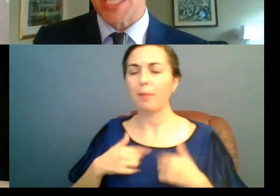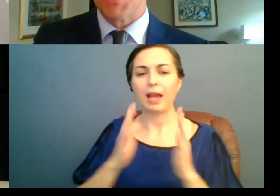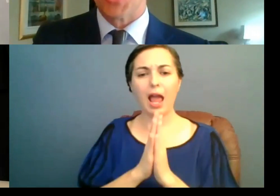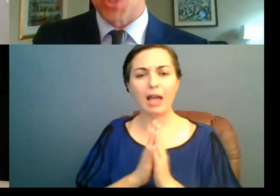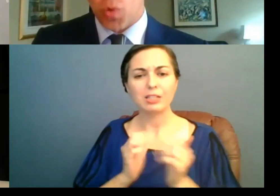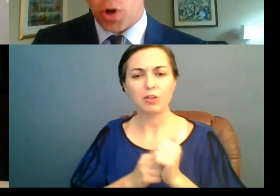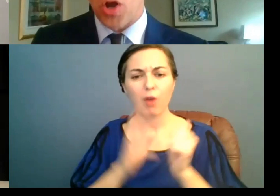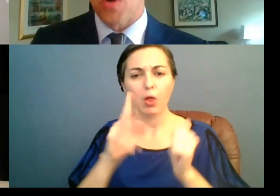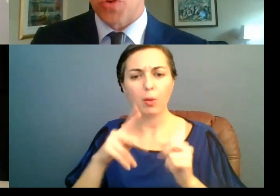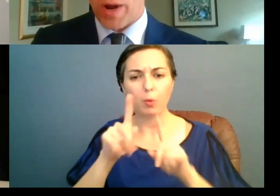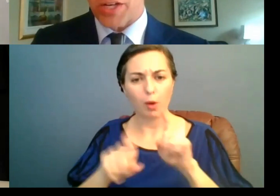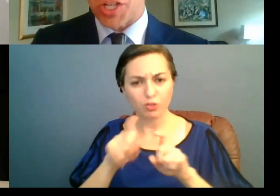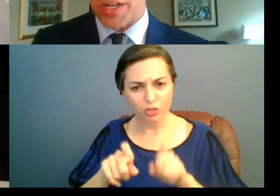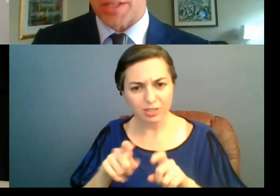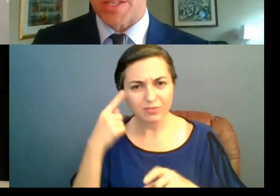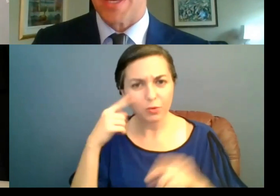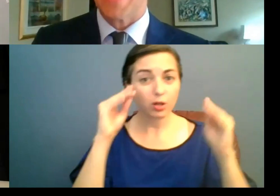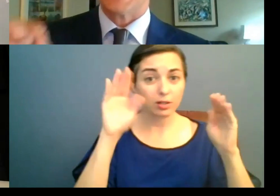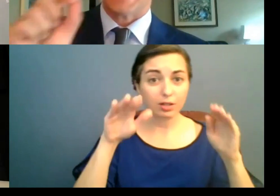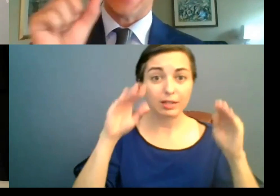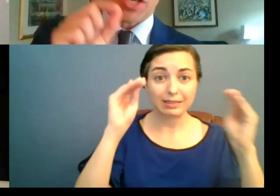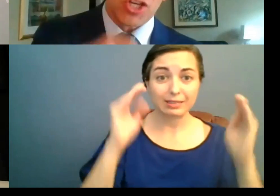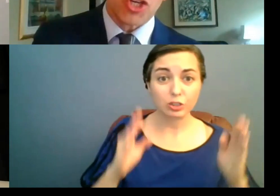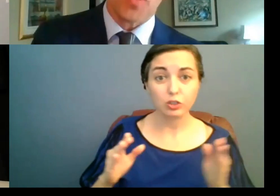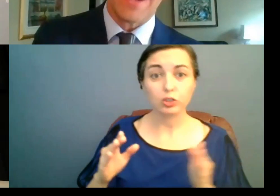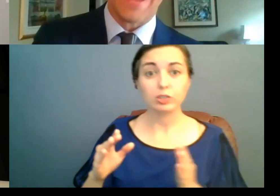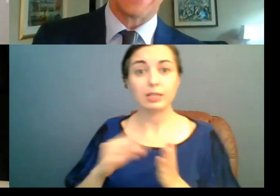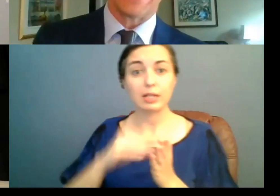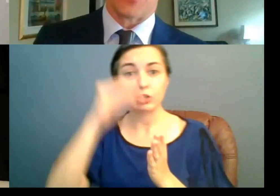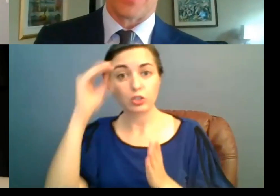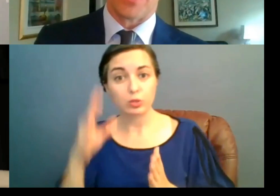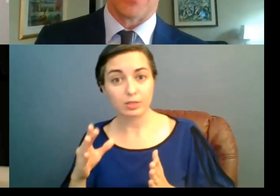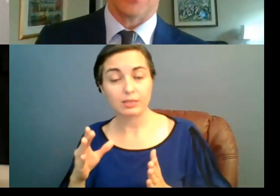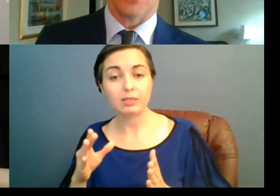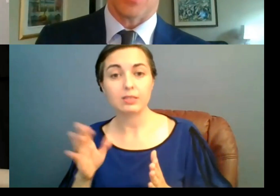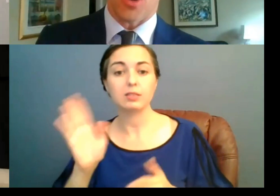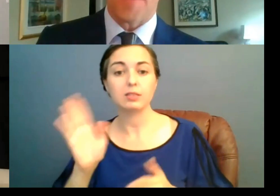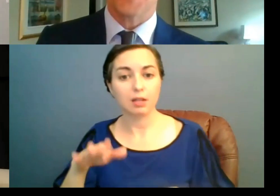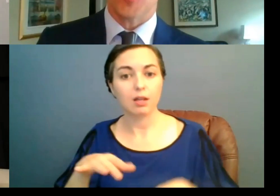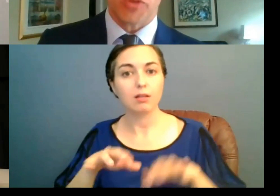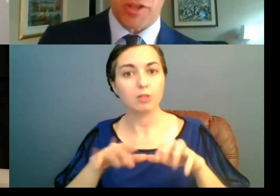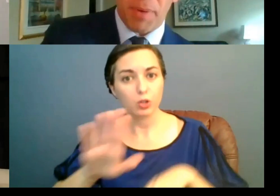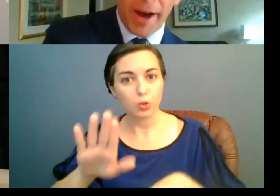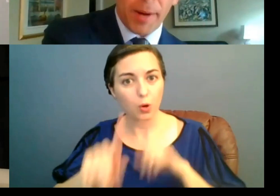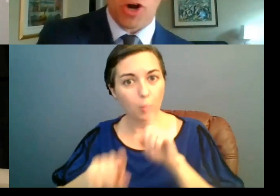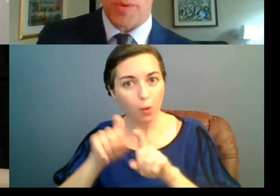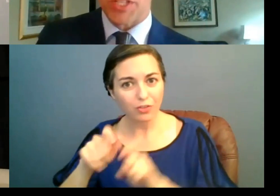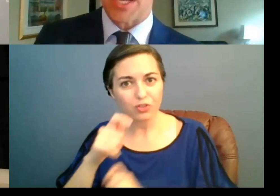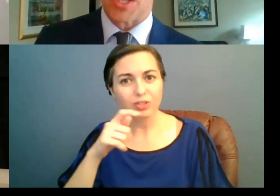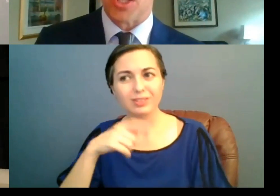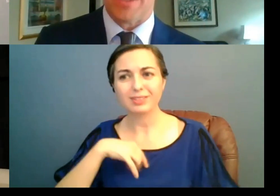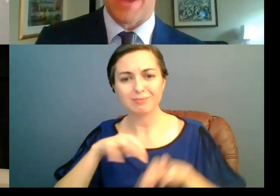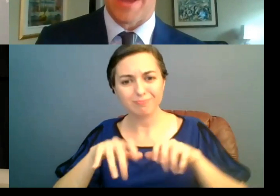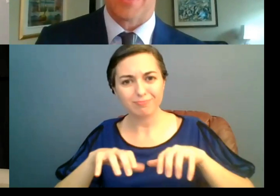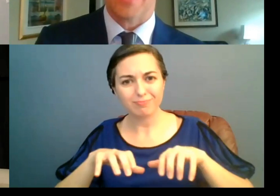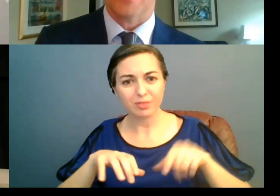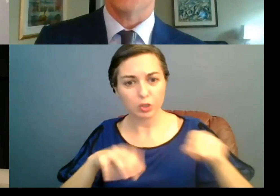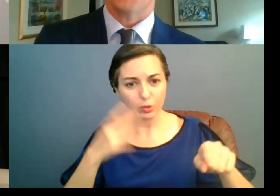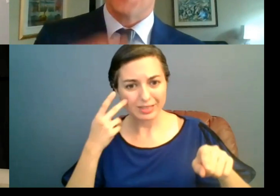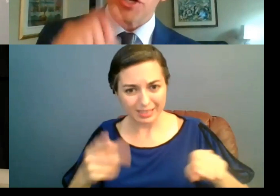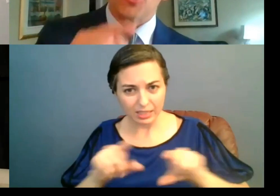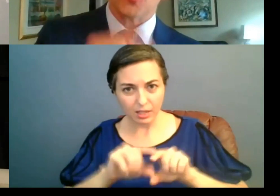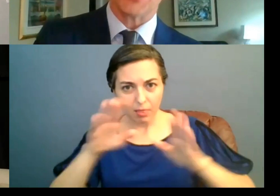students, please put your own questions in the Q&A area of Zoom. So in the bottom row, it says